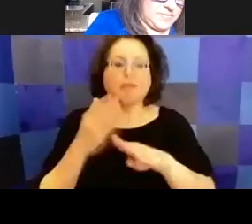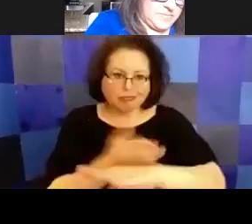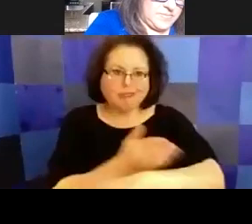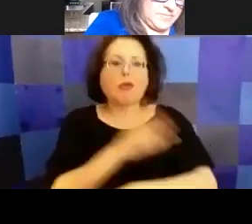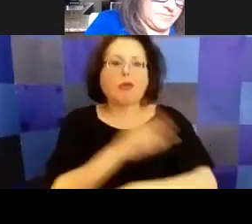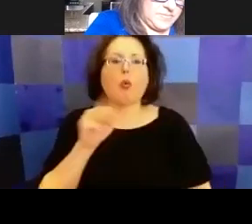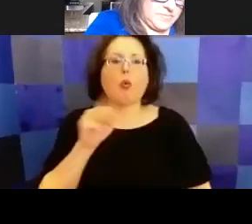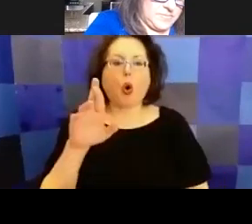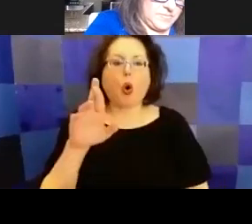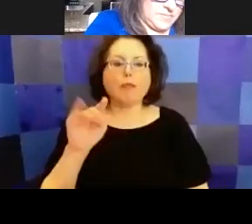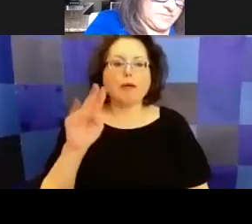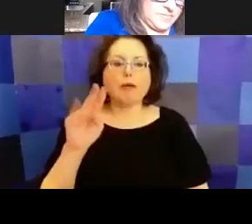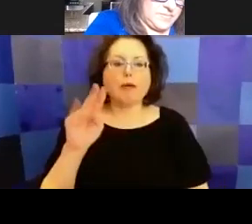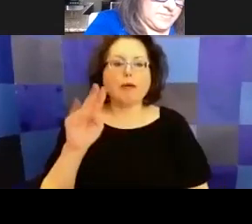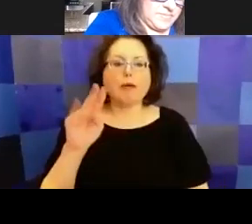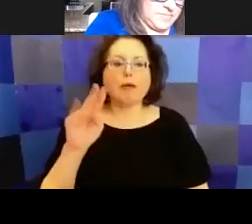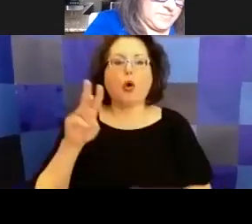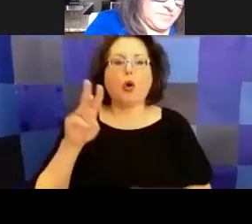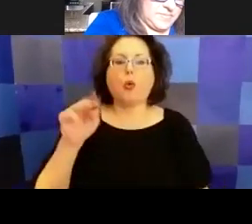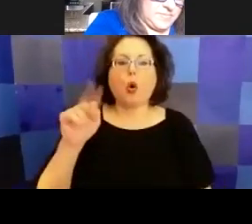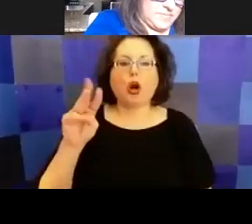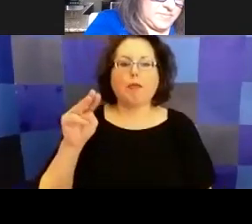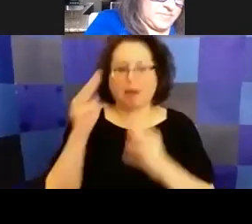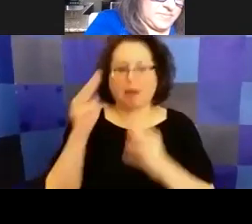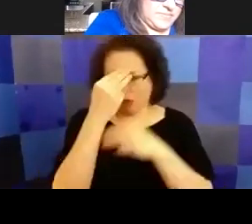war memorials and public art.